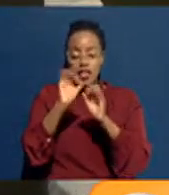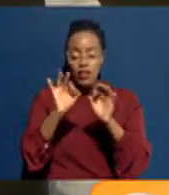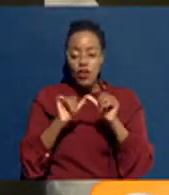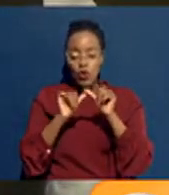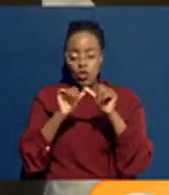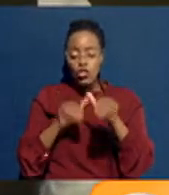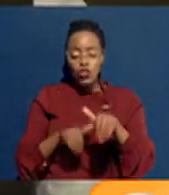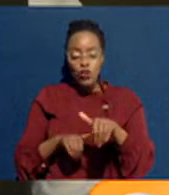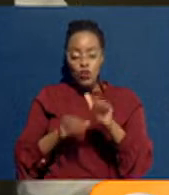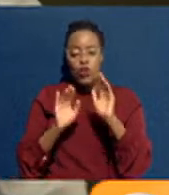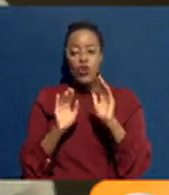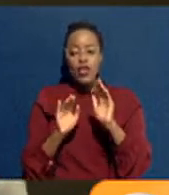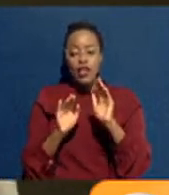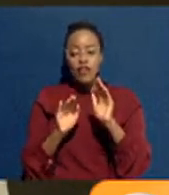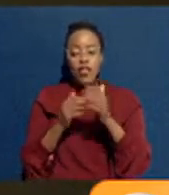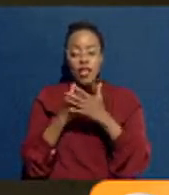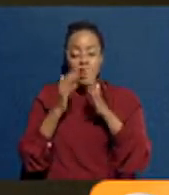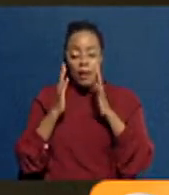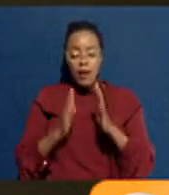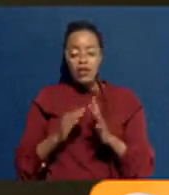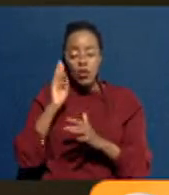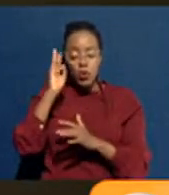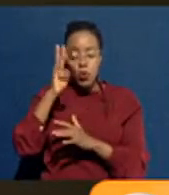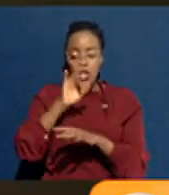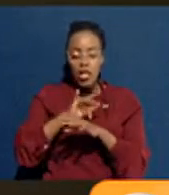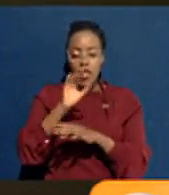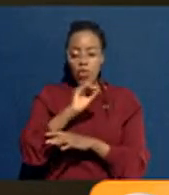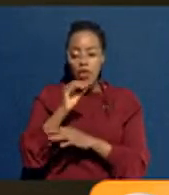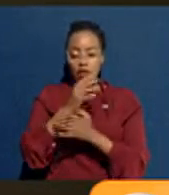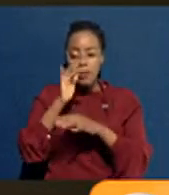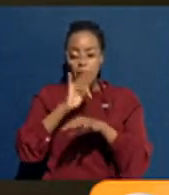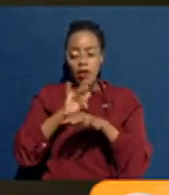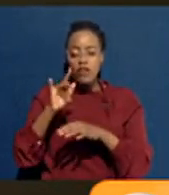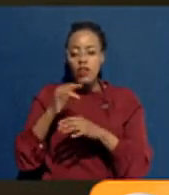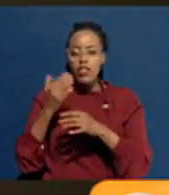pursuing it, no one will touch us, and nobody has touched us for the past 20 or so.